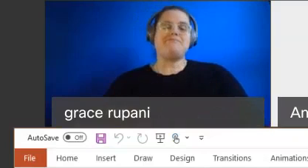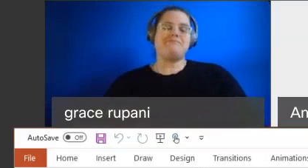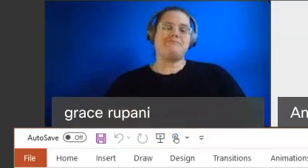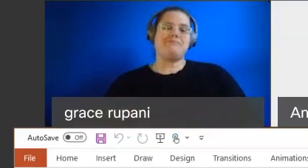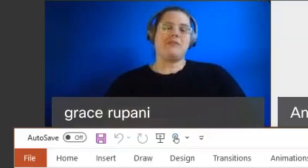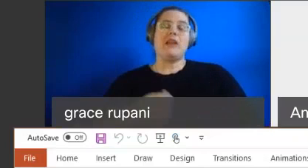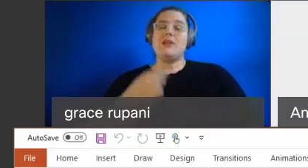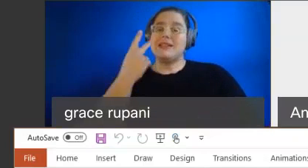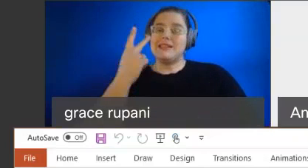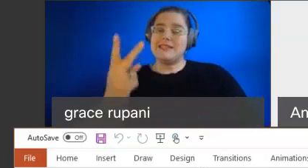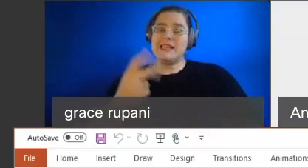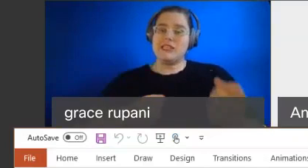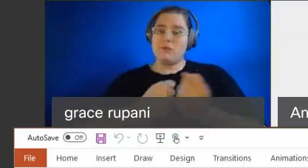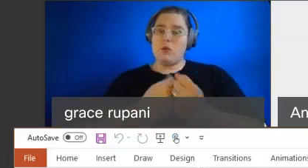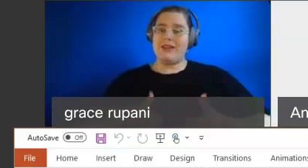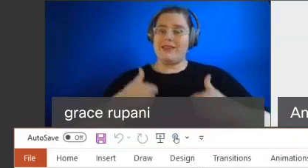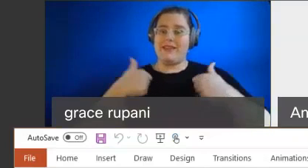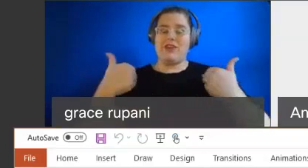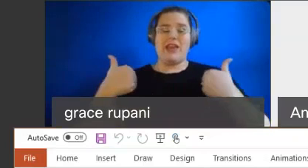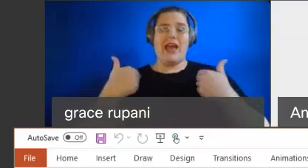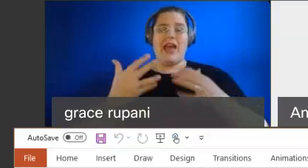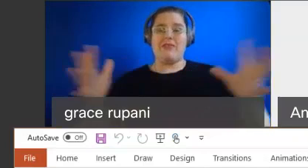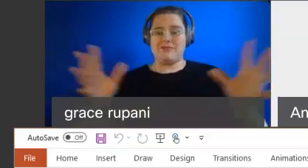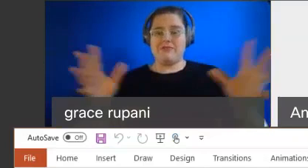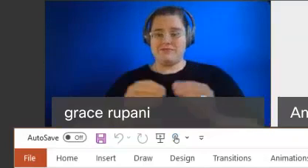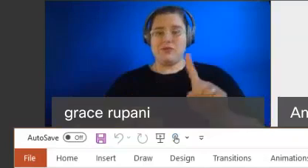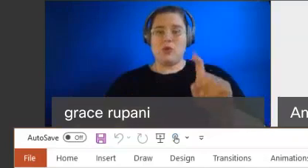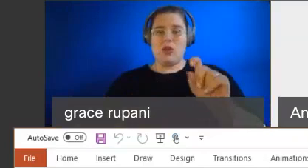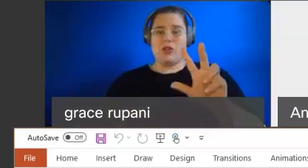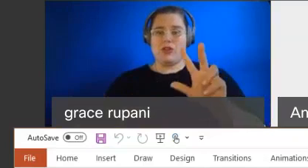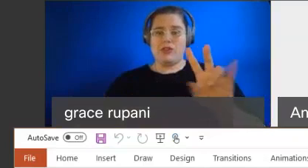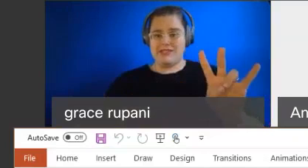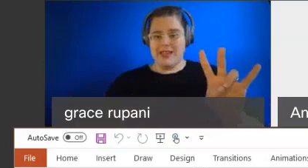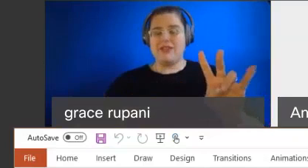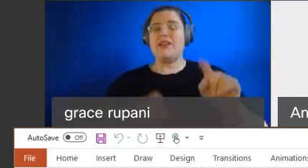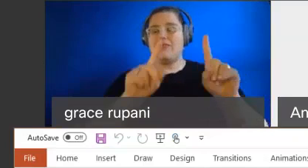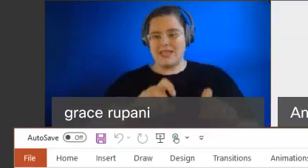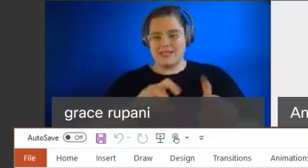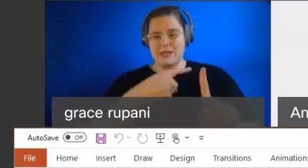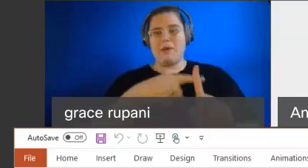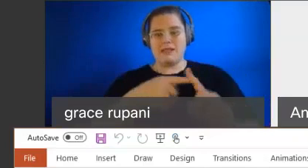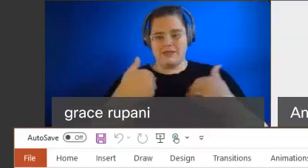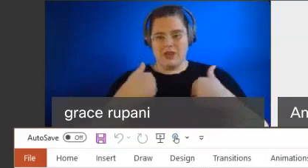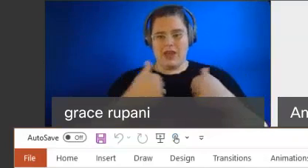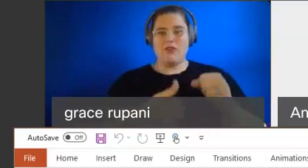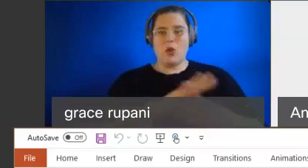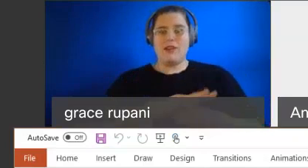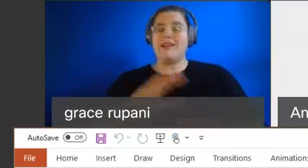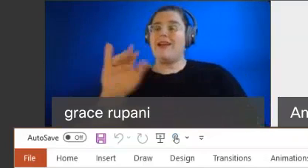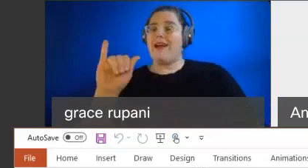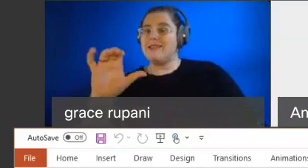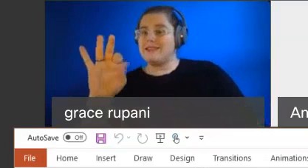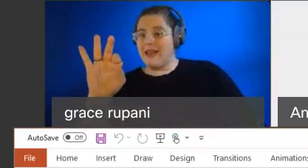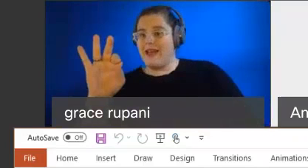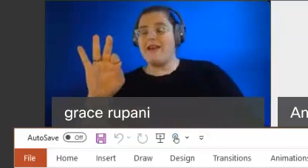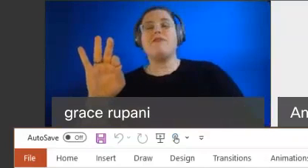we have 137 people who have tested positive. In intermediate care facilities, there have been 103.